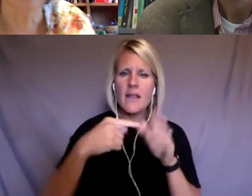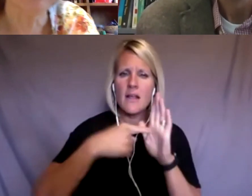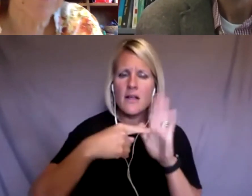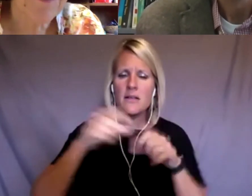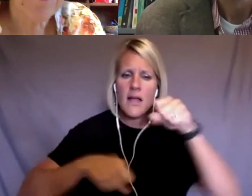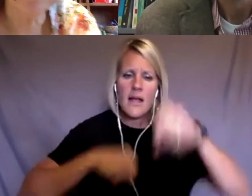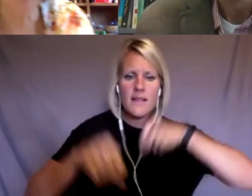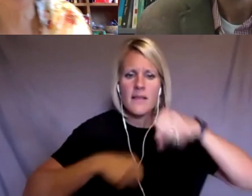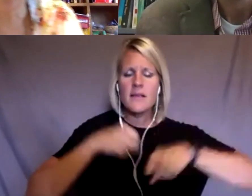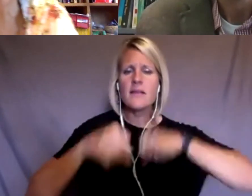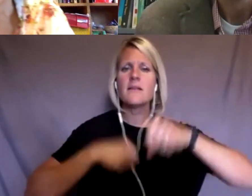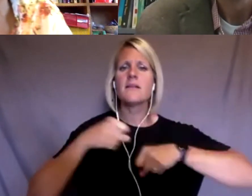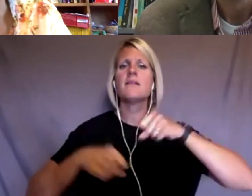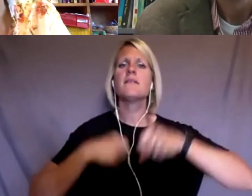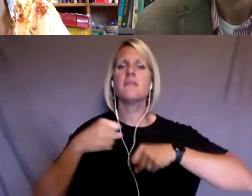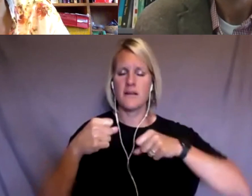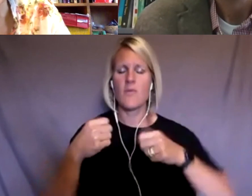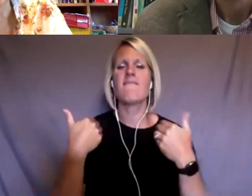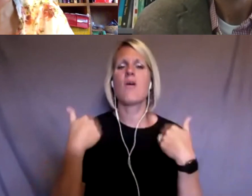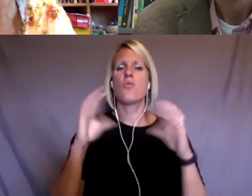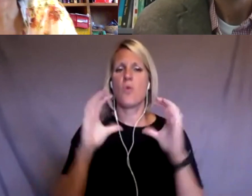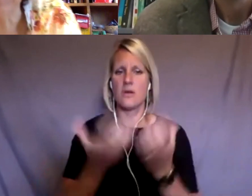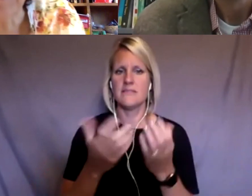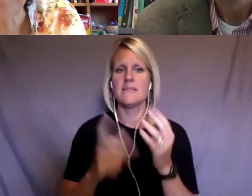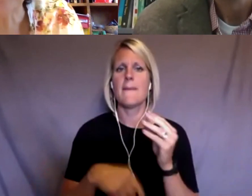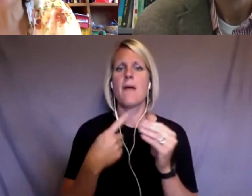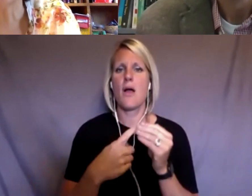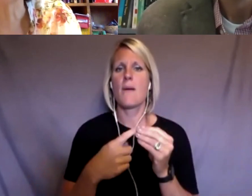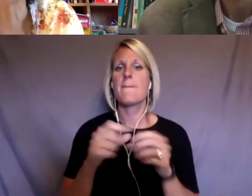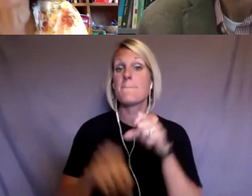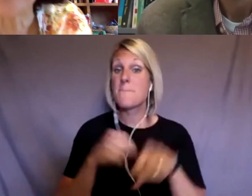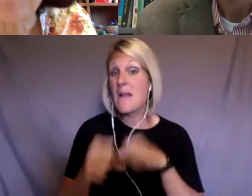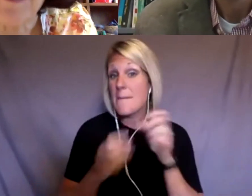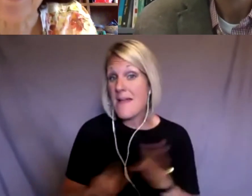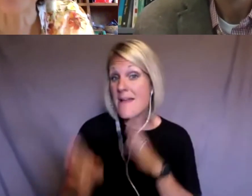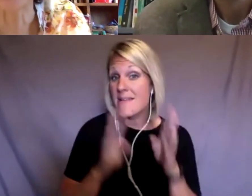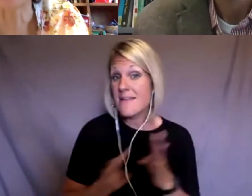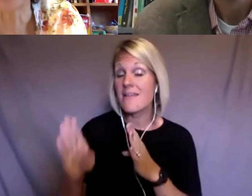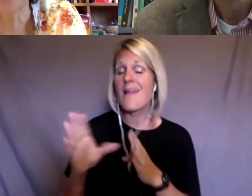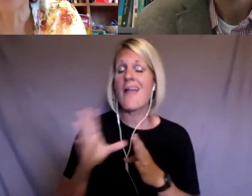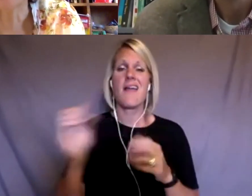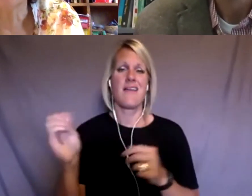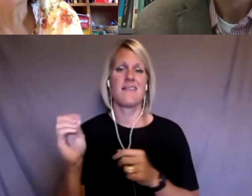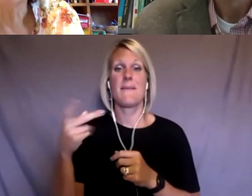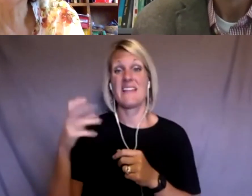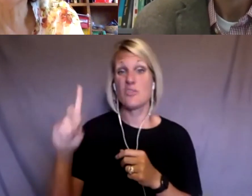we have now courses about bike planning and pedestrianism and all